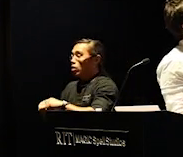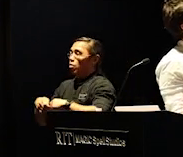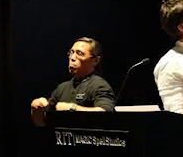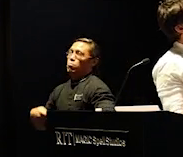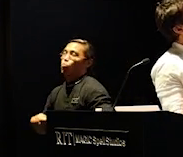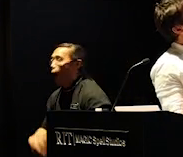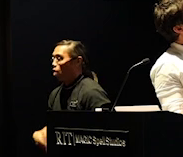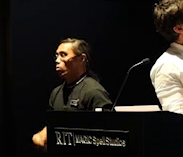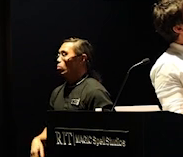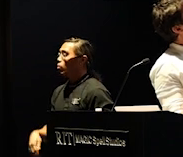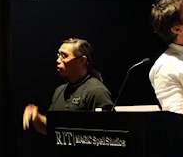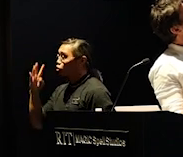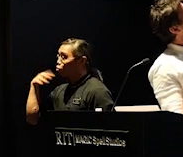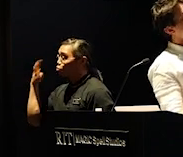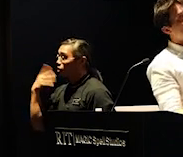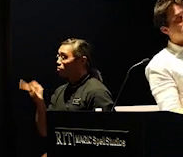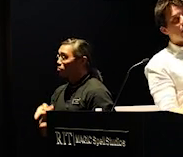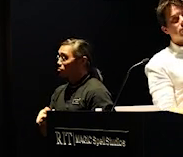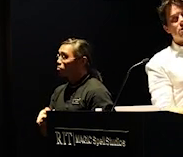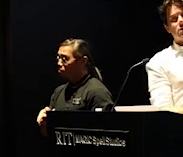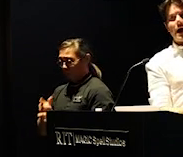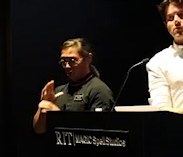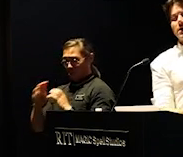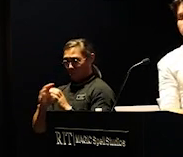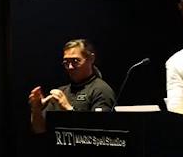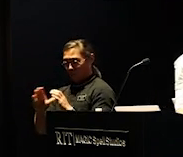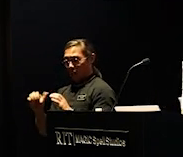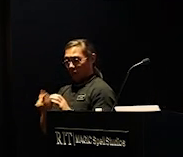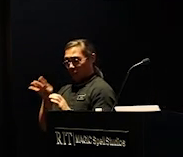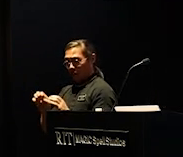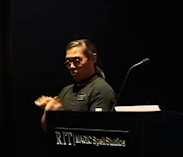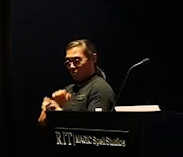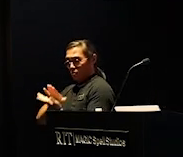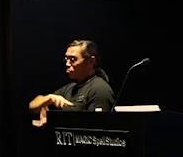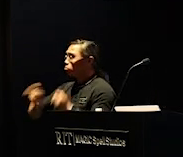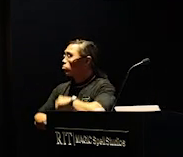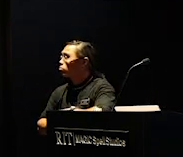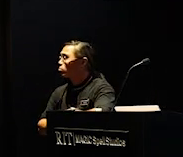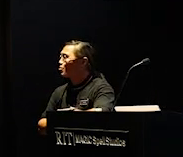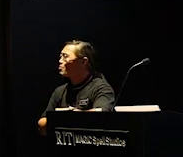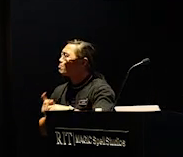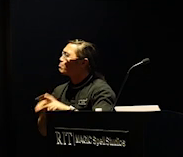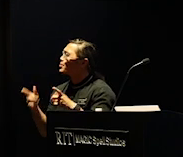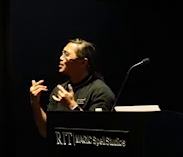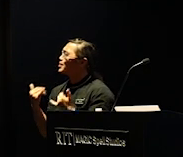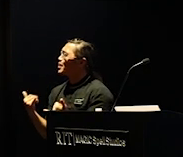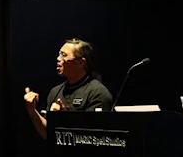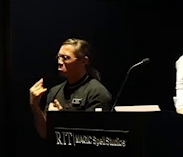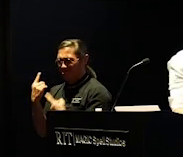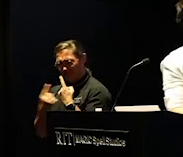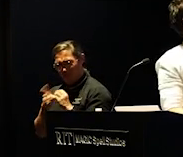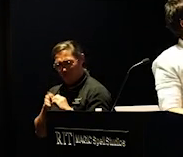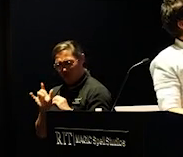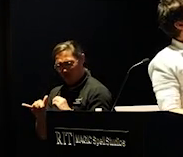overwhelming. But I don't know how a curriculum, let alone a design theory,